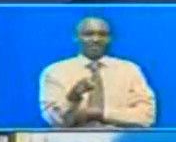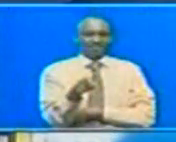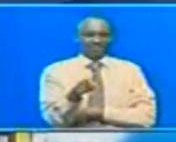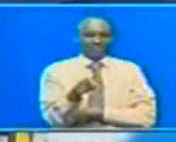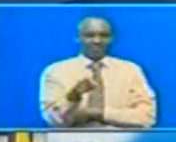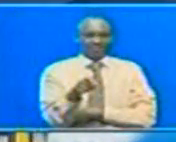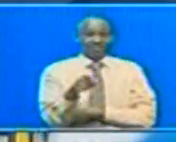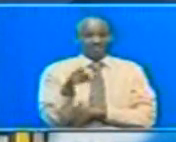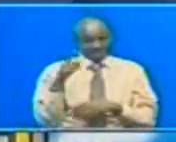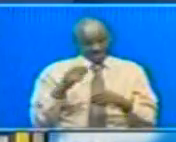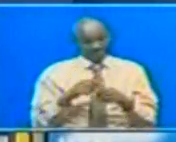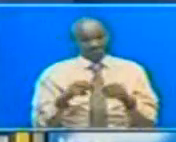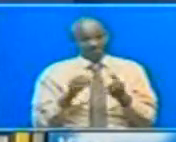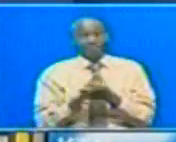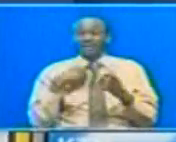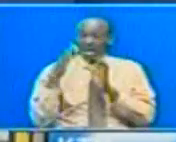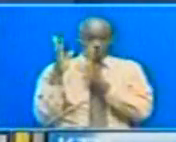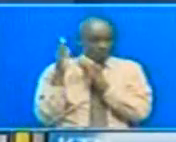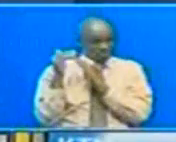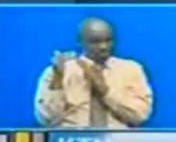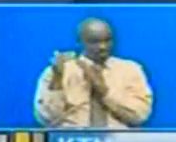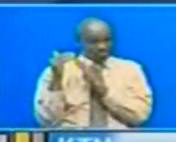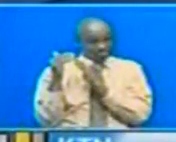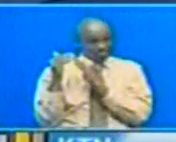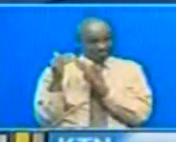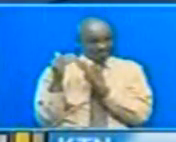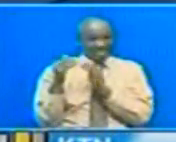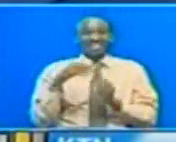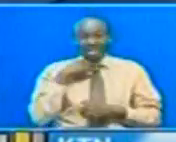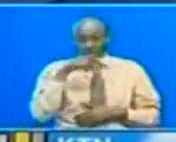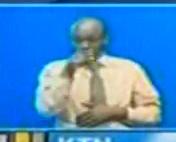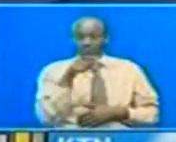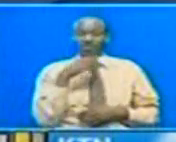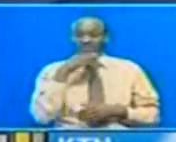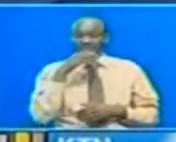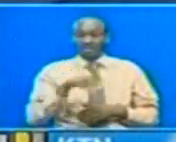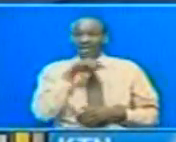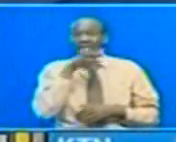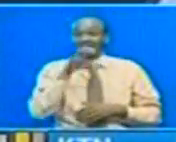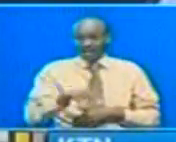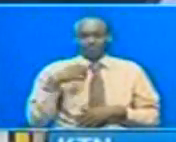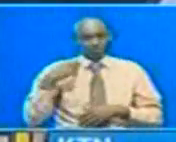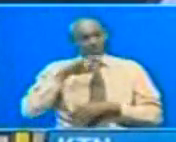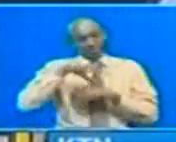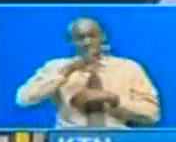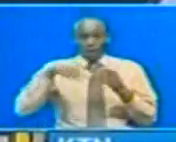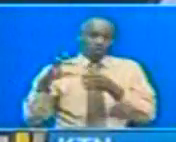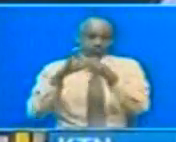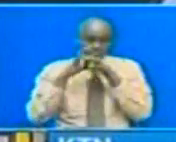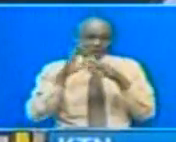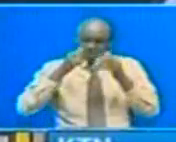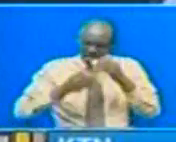had mentioned it, and I hope that the death of Fidel will unite this country, and from now